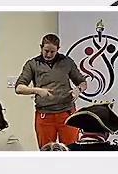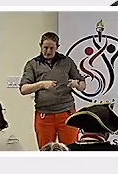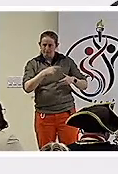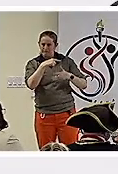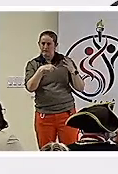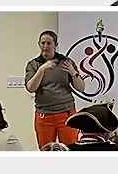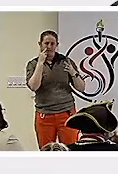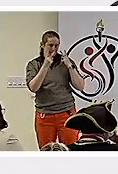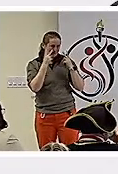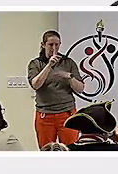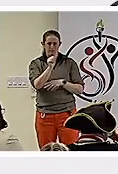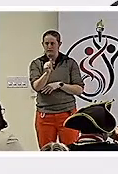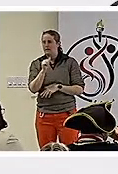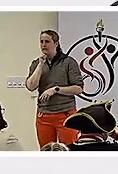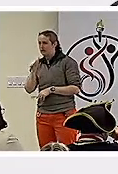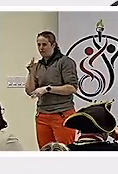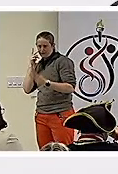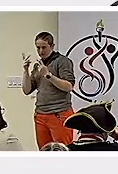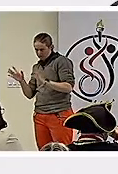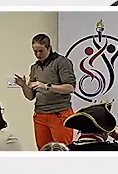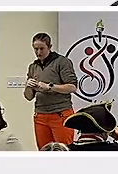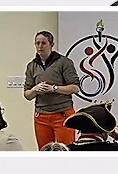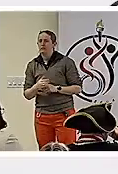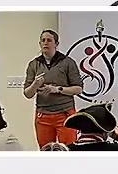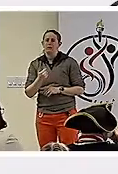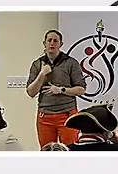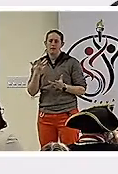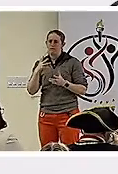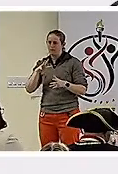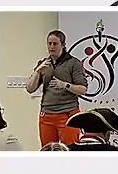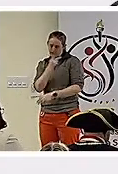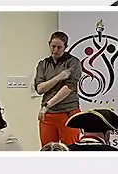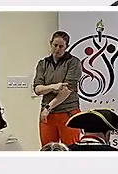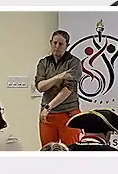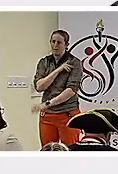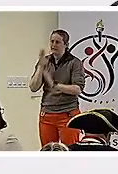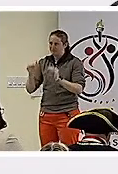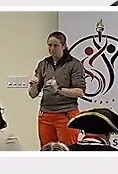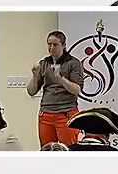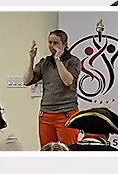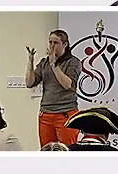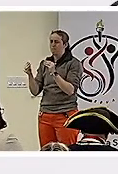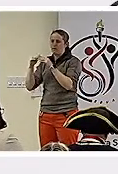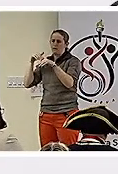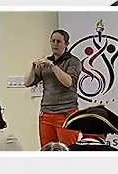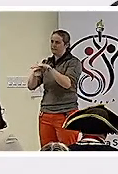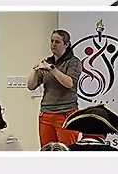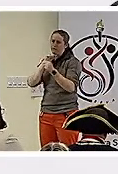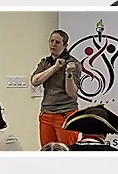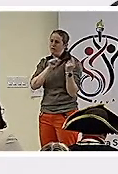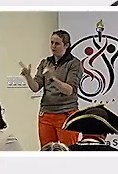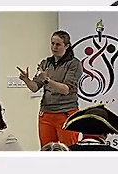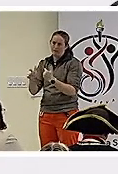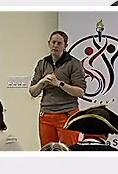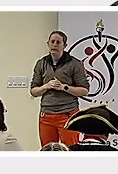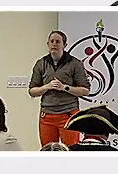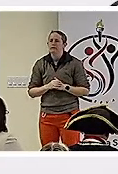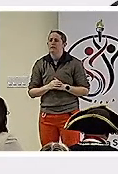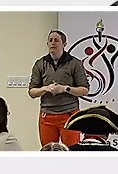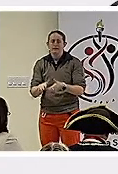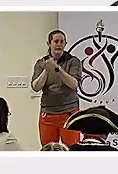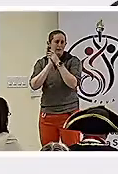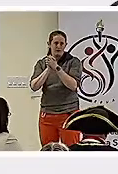my part to making our province an inclusive and accessible place for everyone. Congratulations to